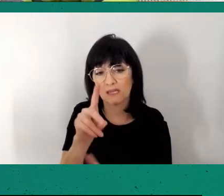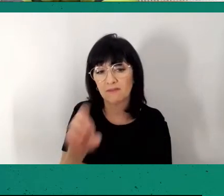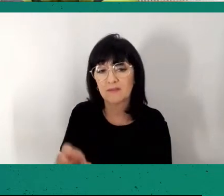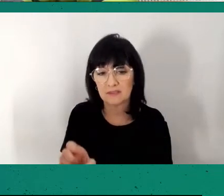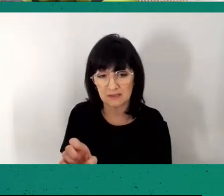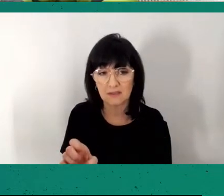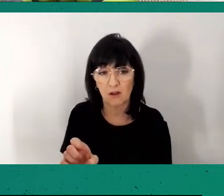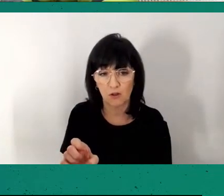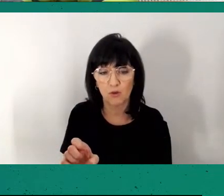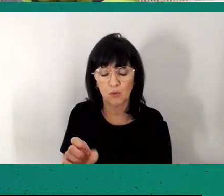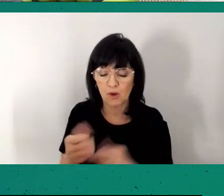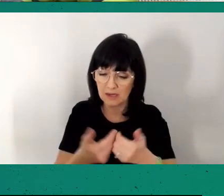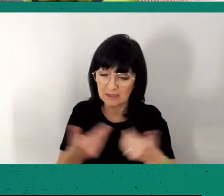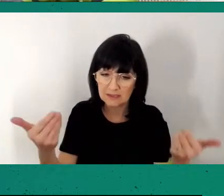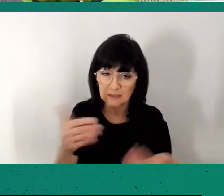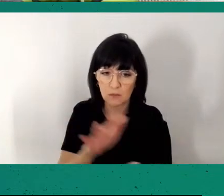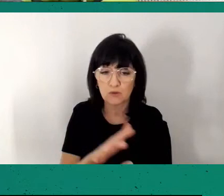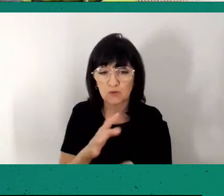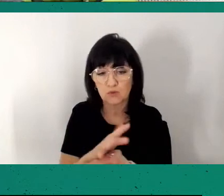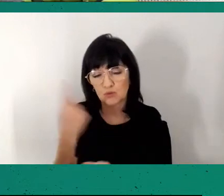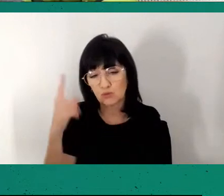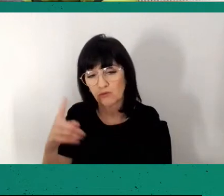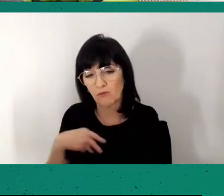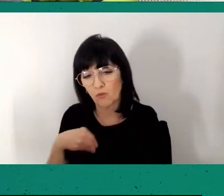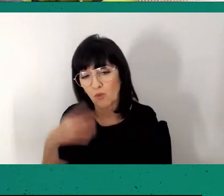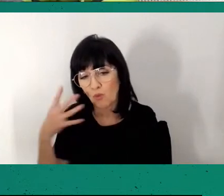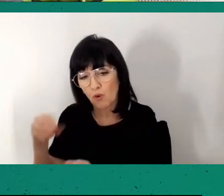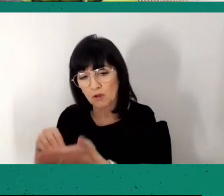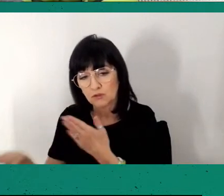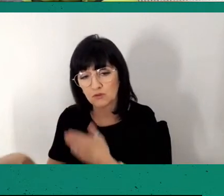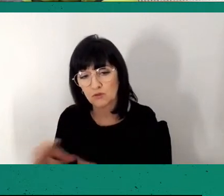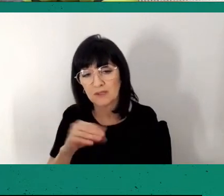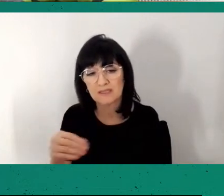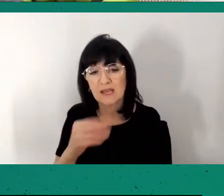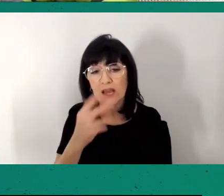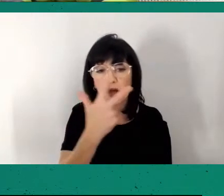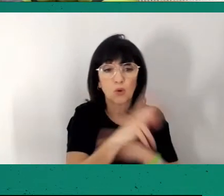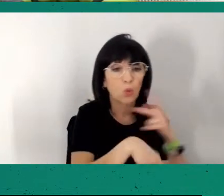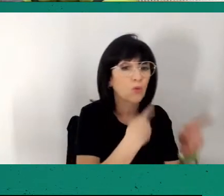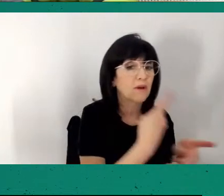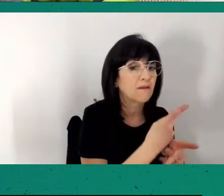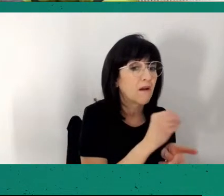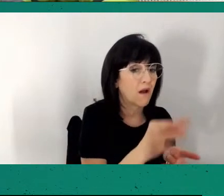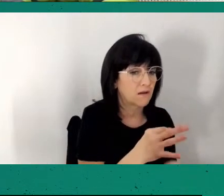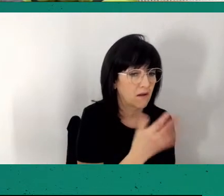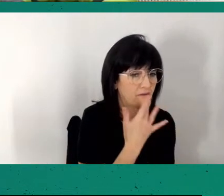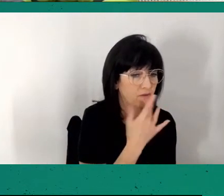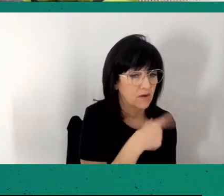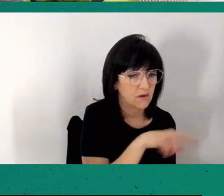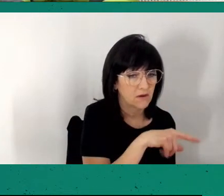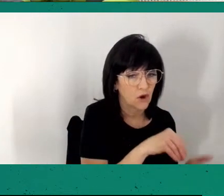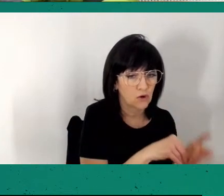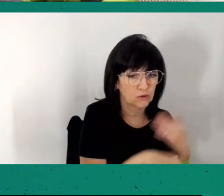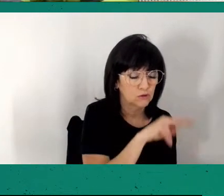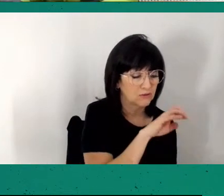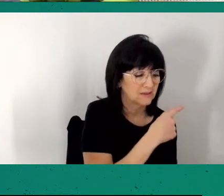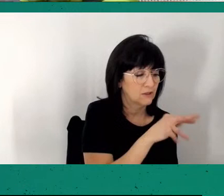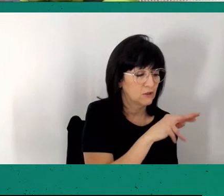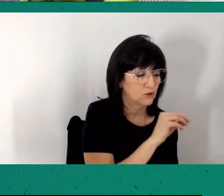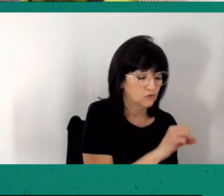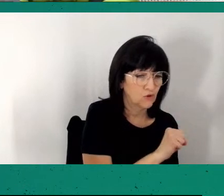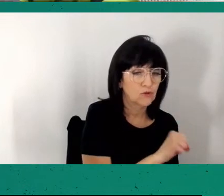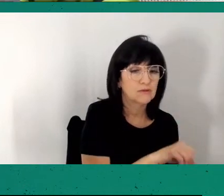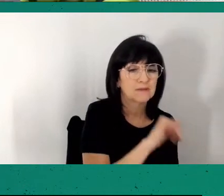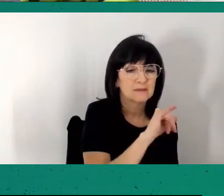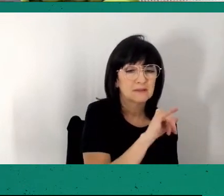separate schools for white students and for the three types of colored students, that is Negroes, the Nanticoke Indians,